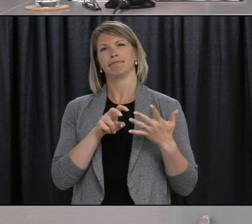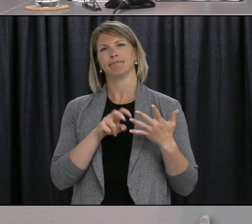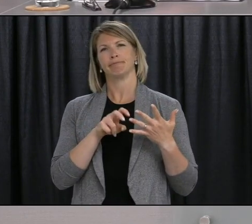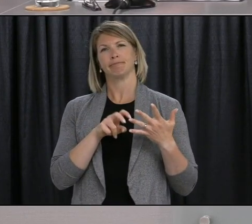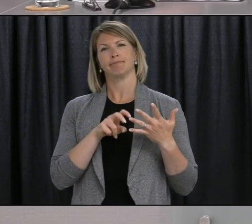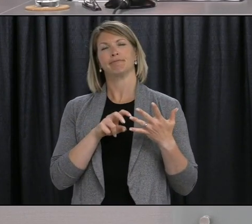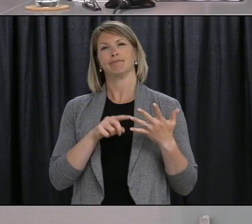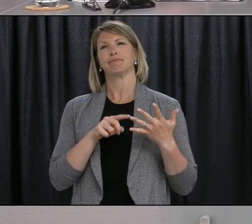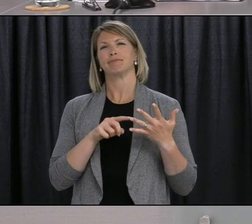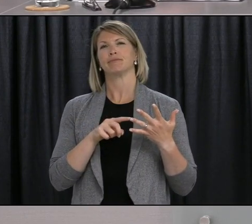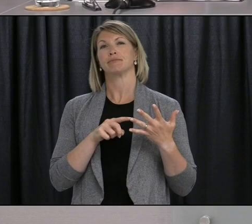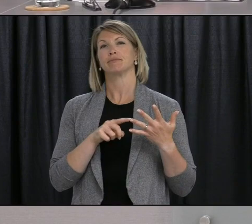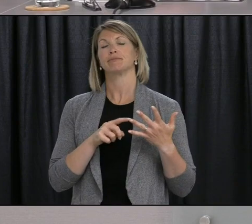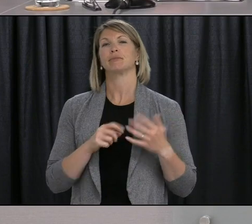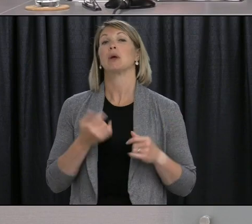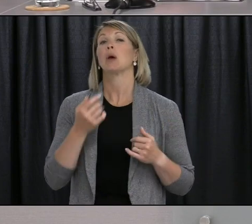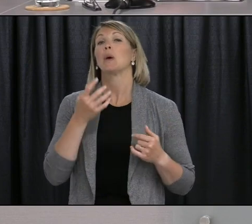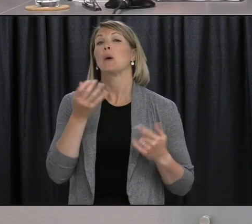announce a date for